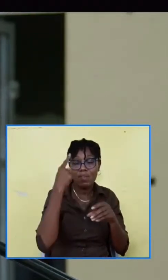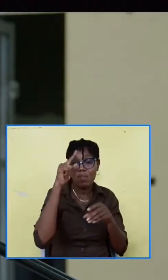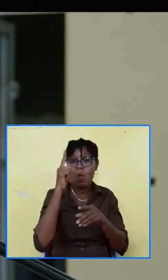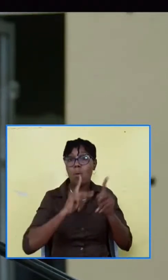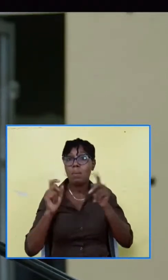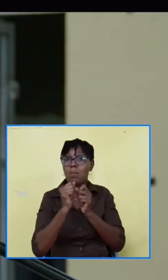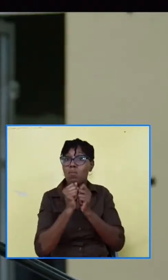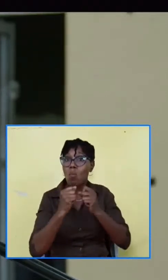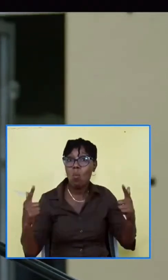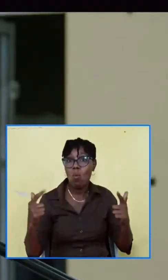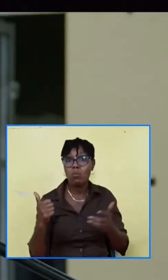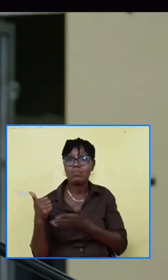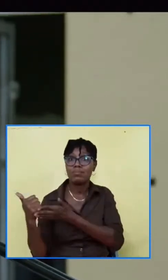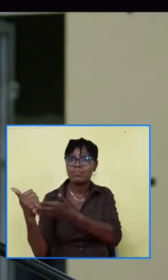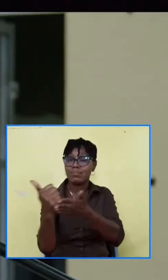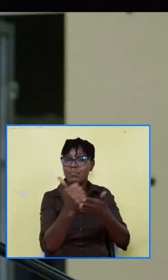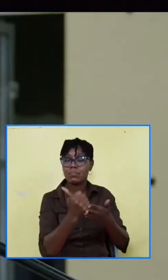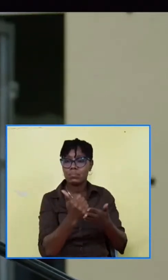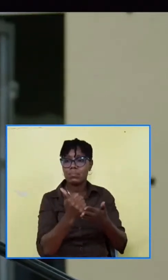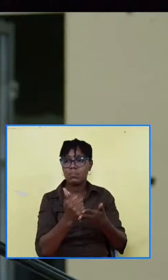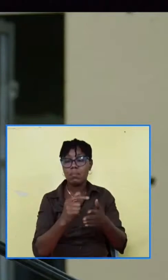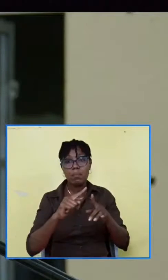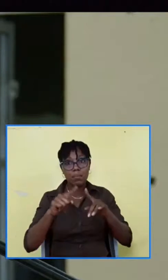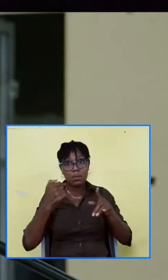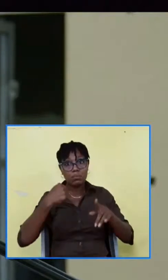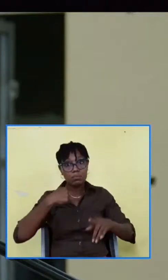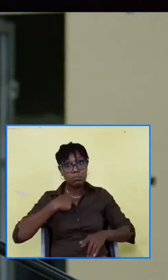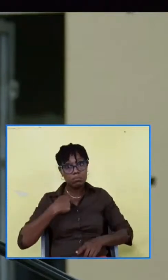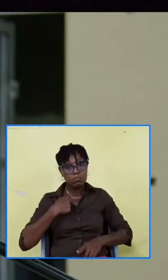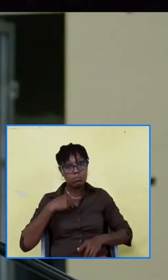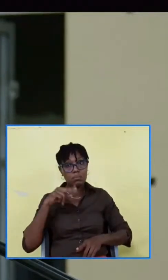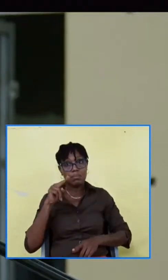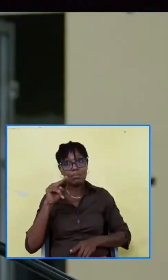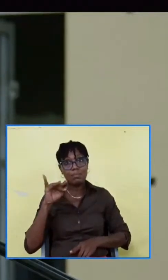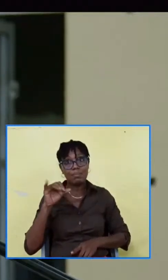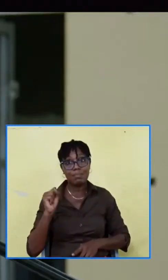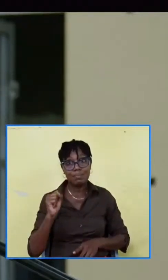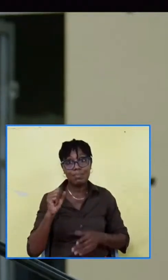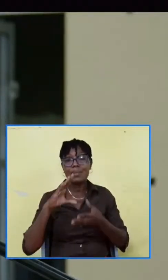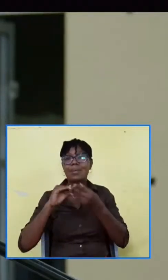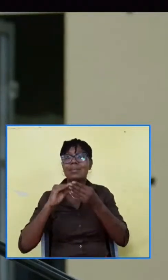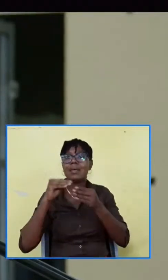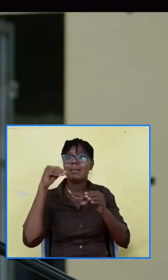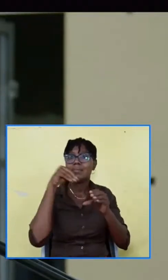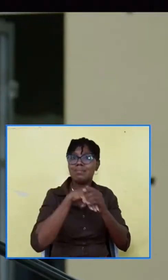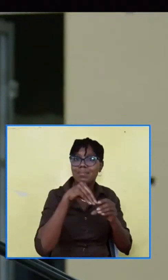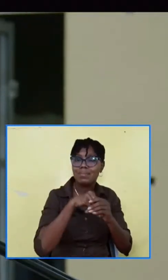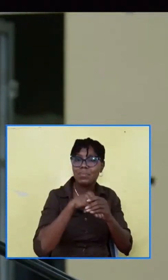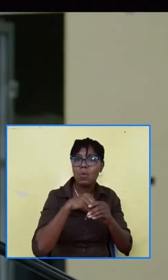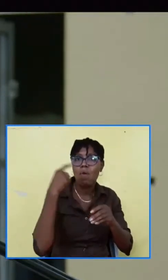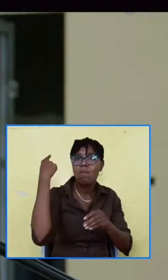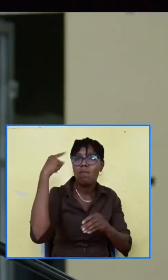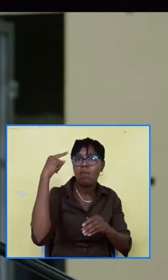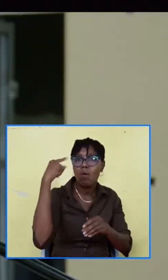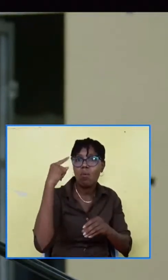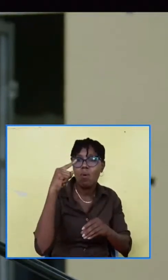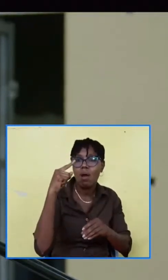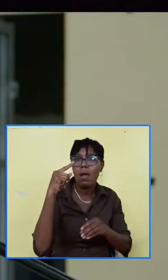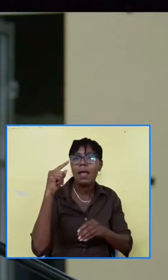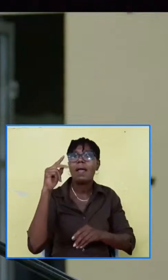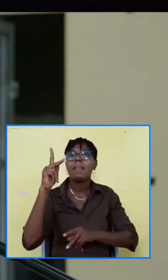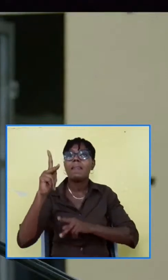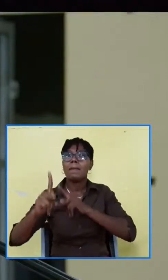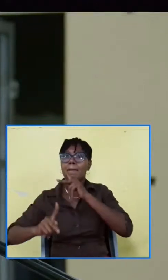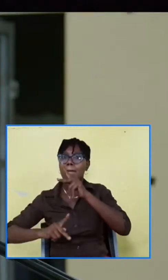large. What my position is that the NIS should be investing for the benefit of the